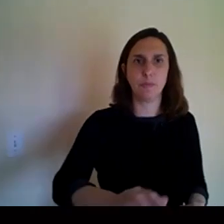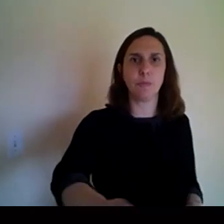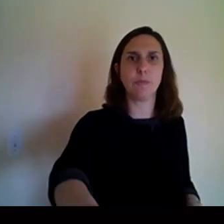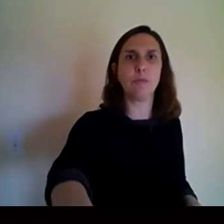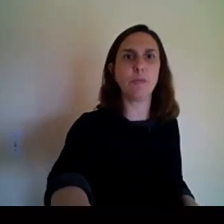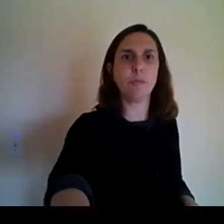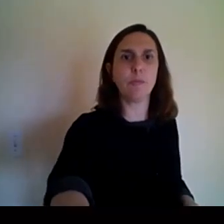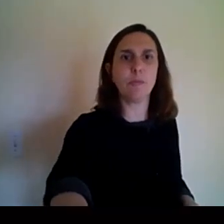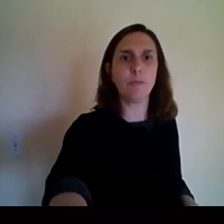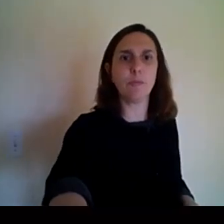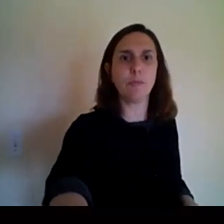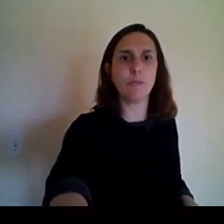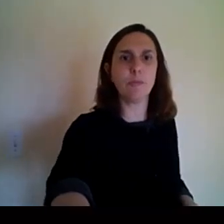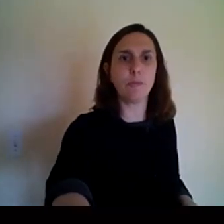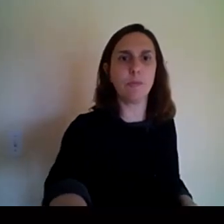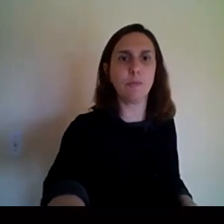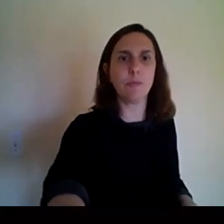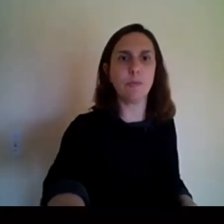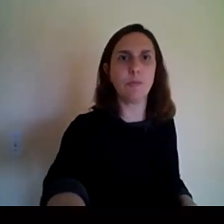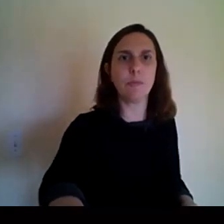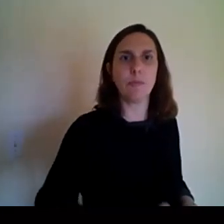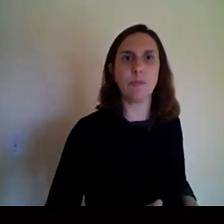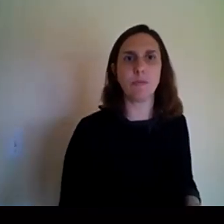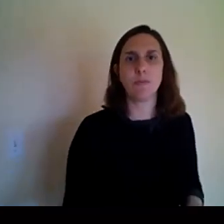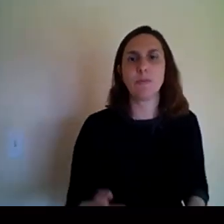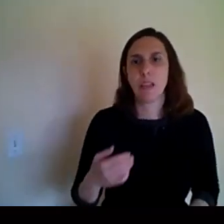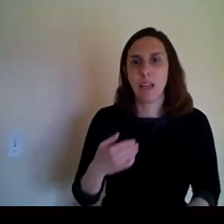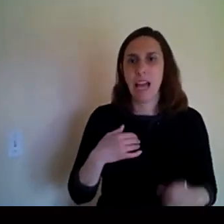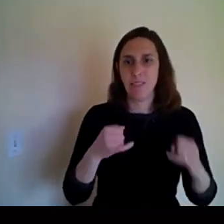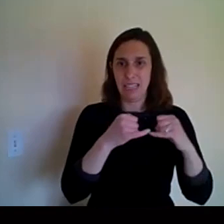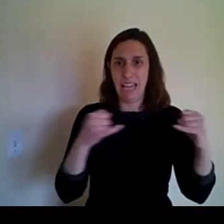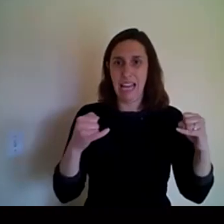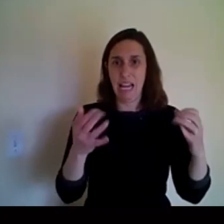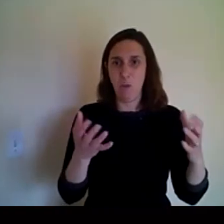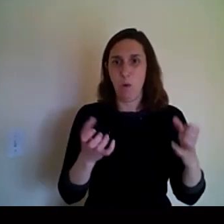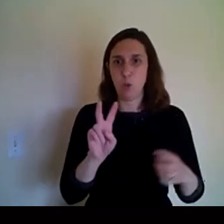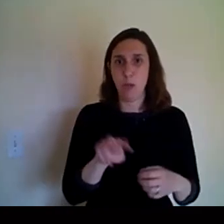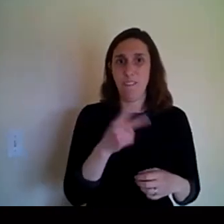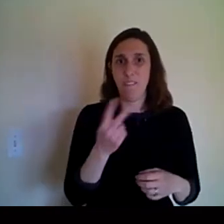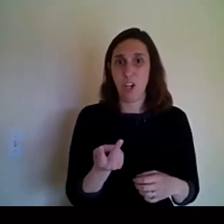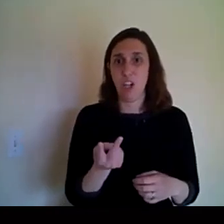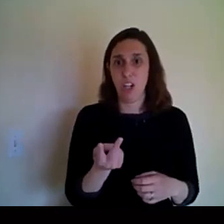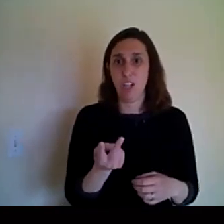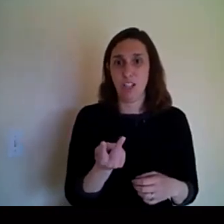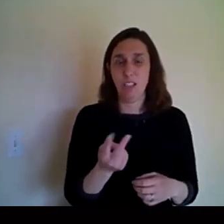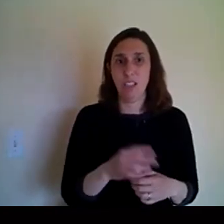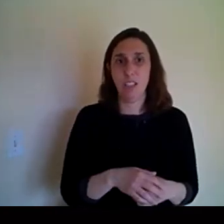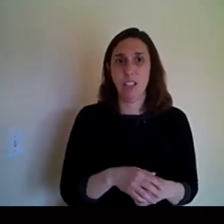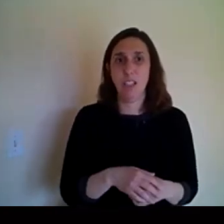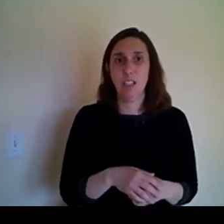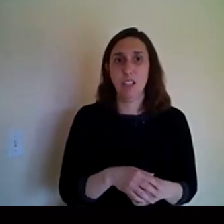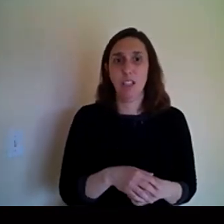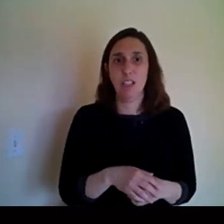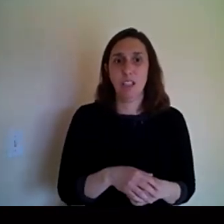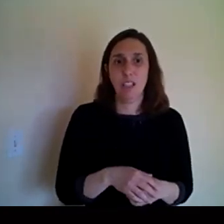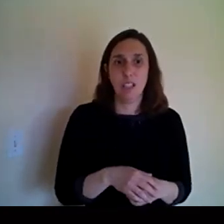I have a line, and I want to invert this function. if I'm going back to thinking visually, everything